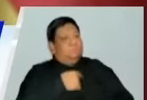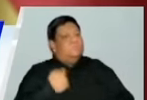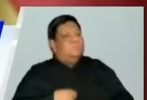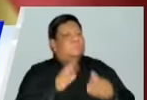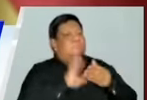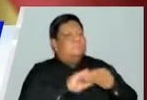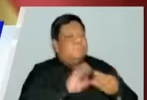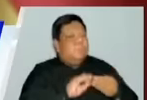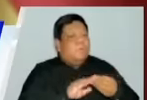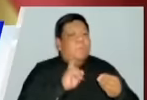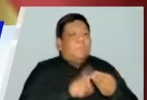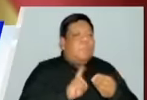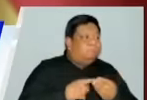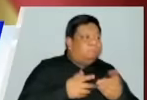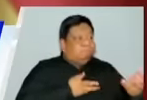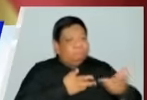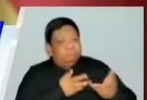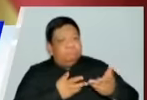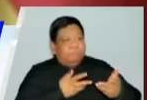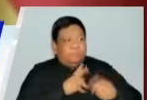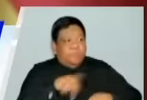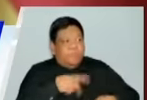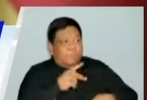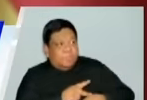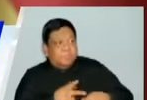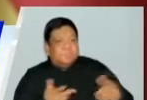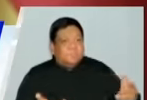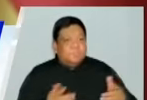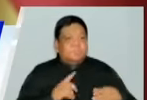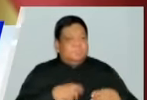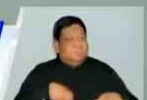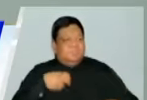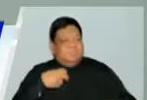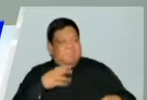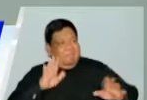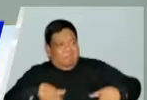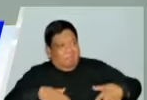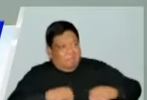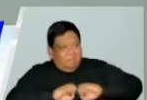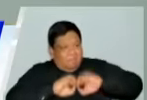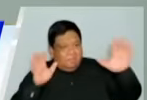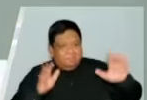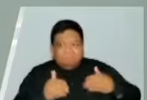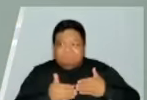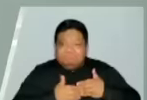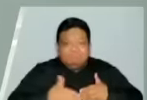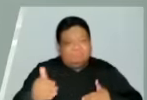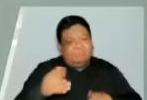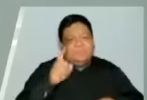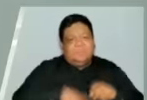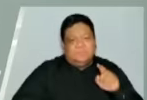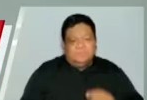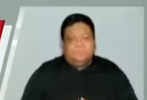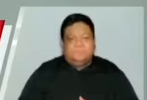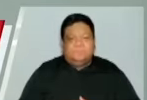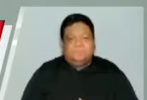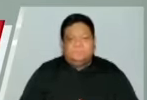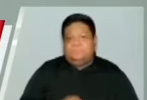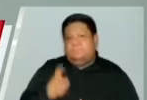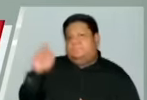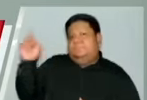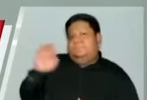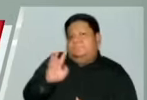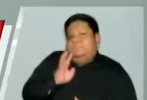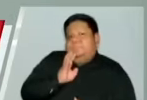with the Philippines, then it's very difficult to see a way forward. We have the UN Convention on the Law